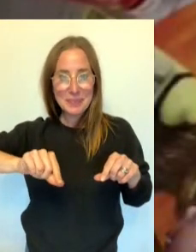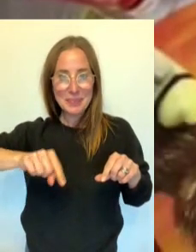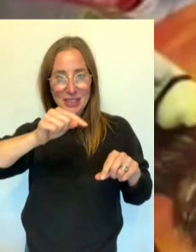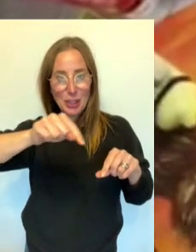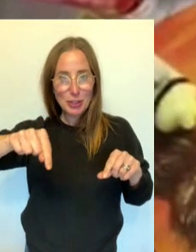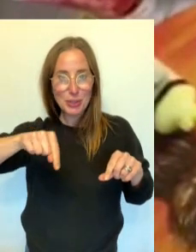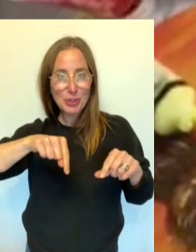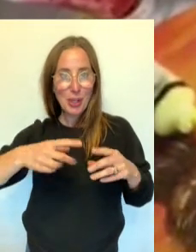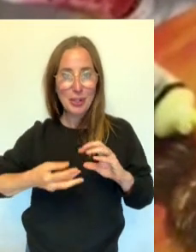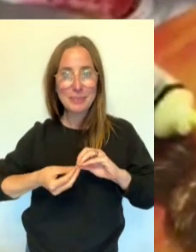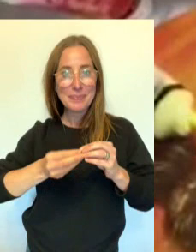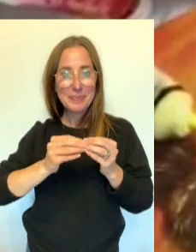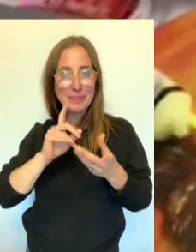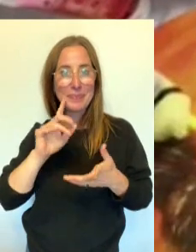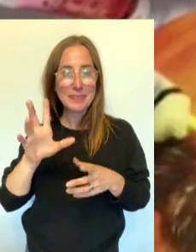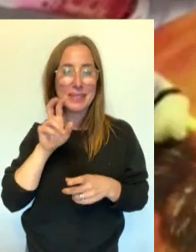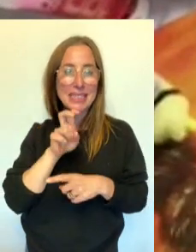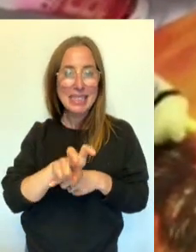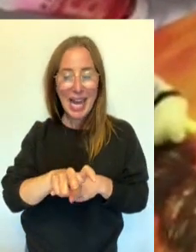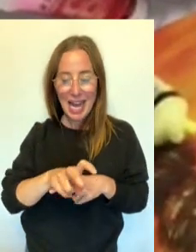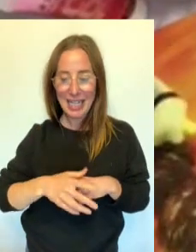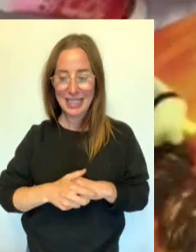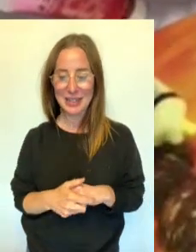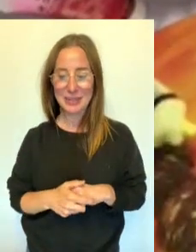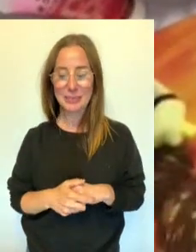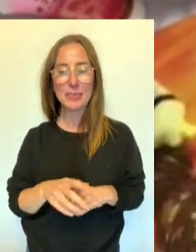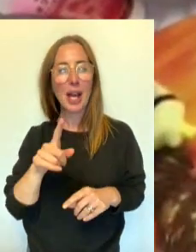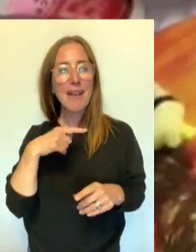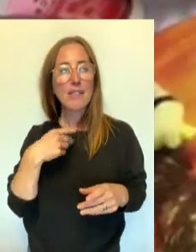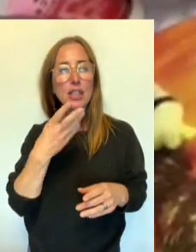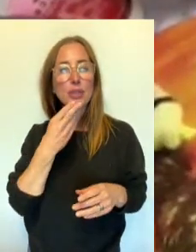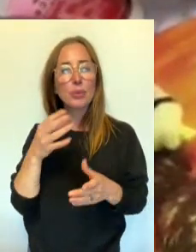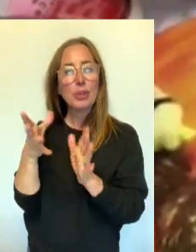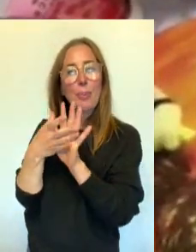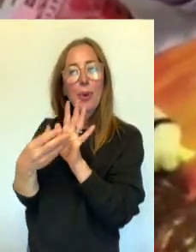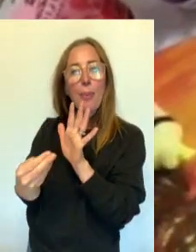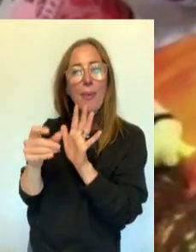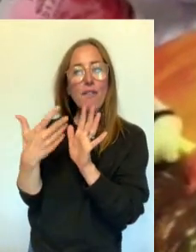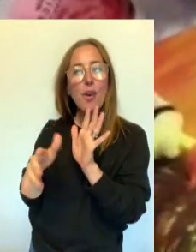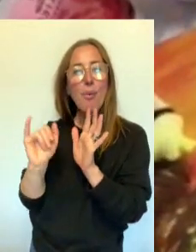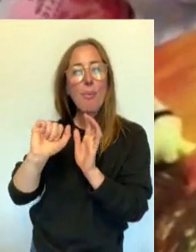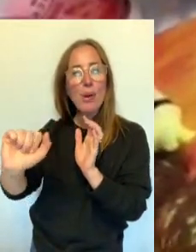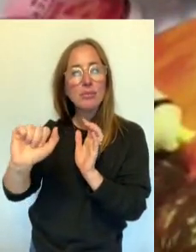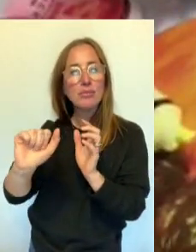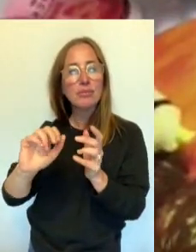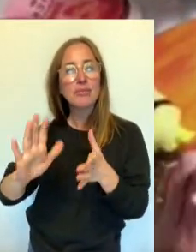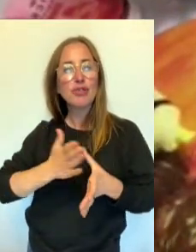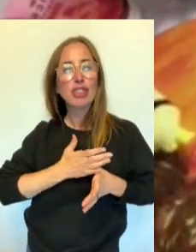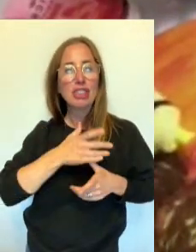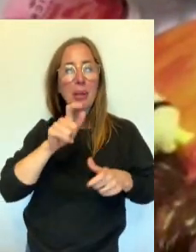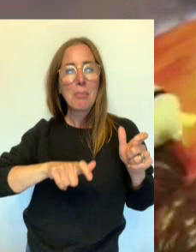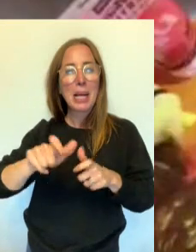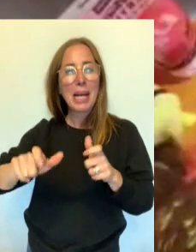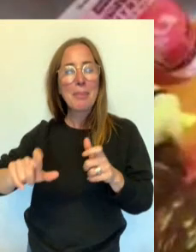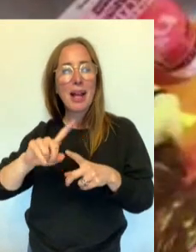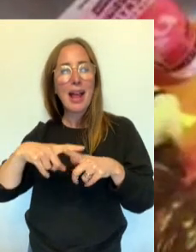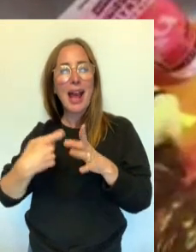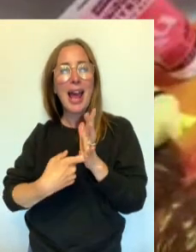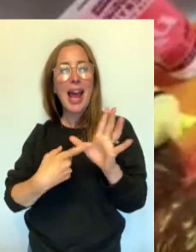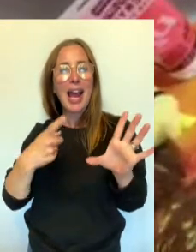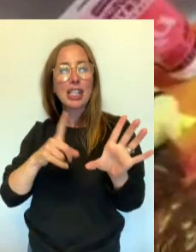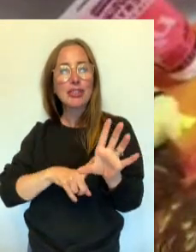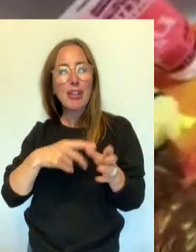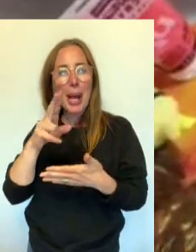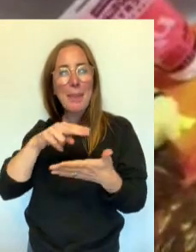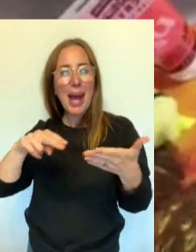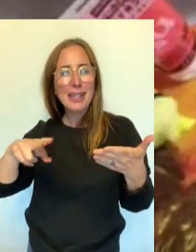also highlighted the skeletal x-ray style using dots, and finally added some yellow eyes.